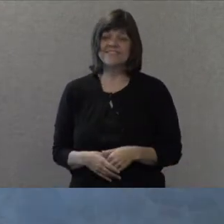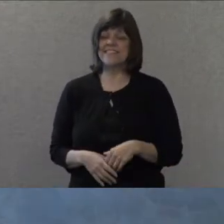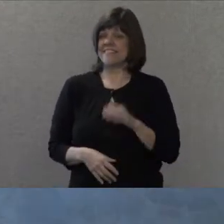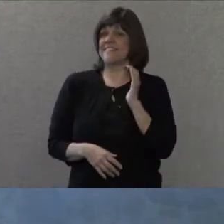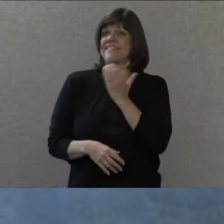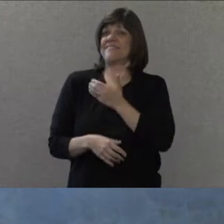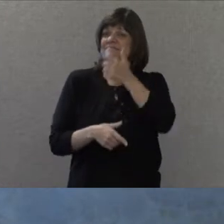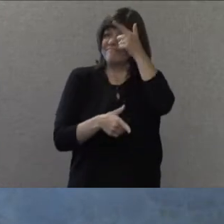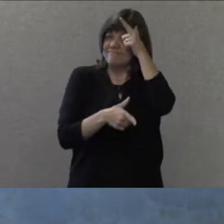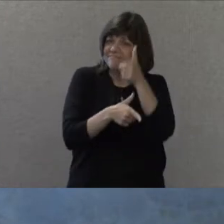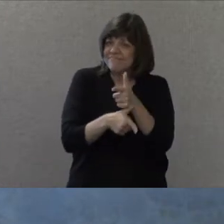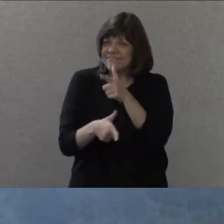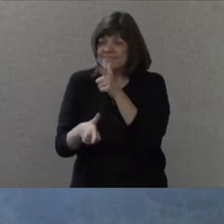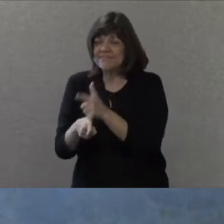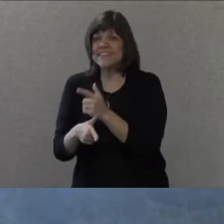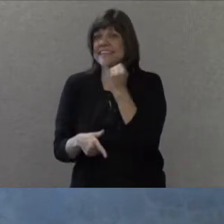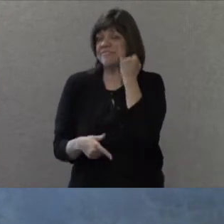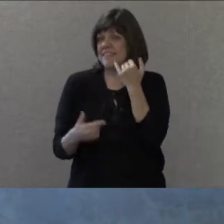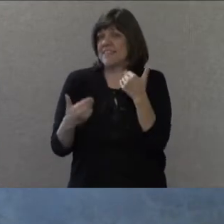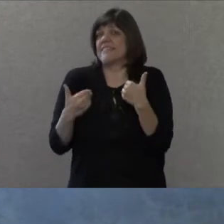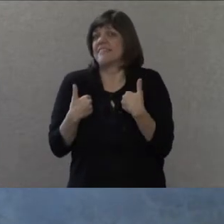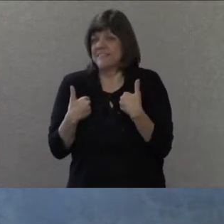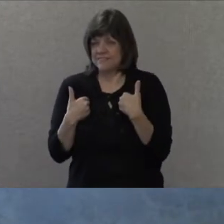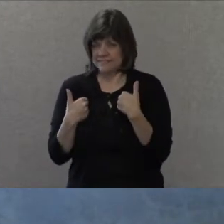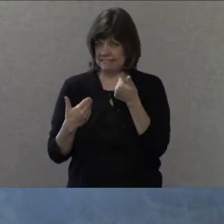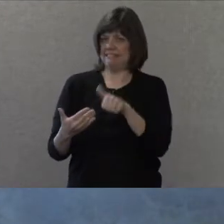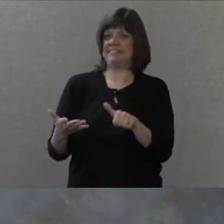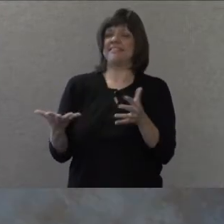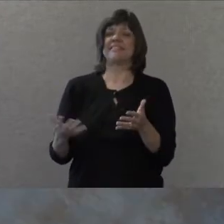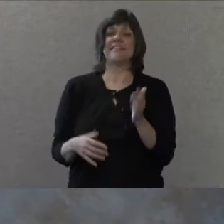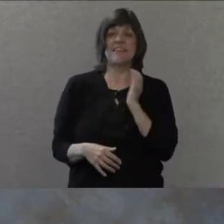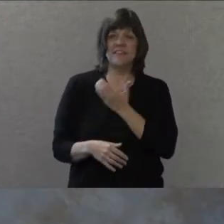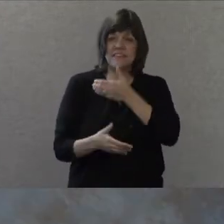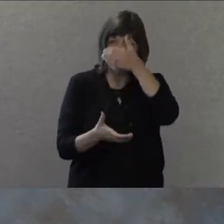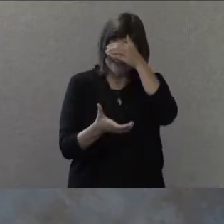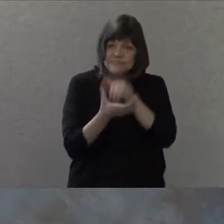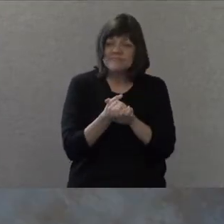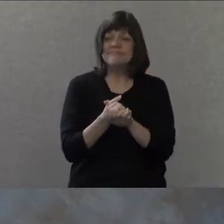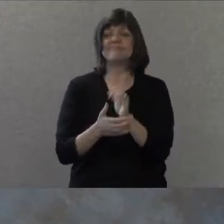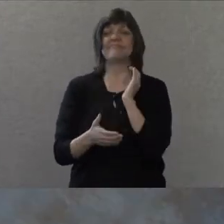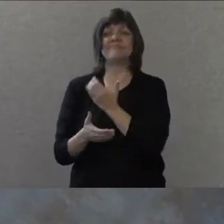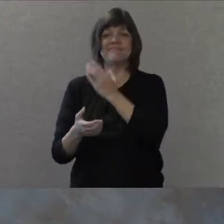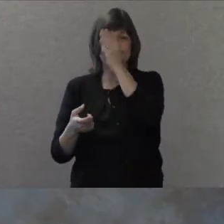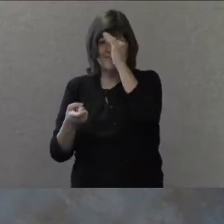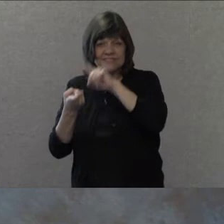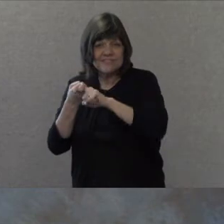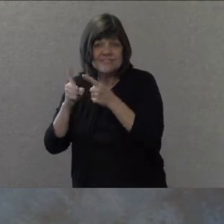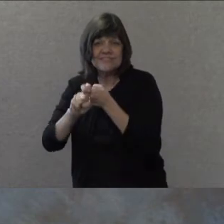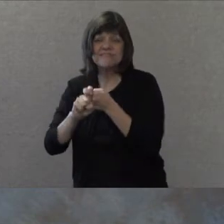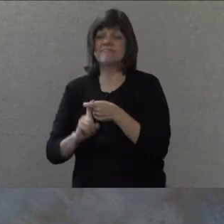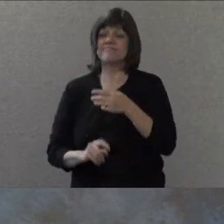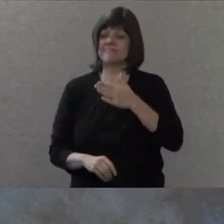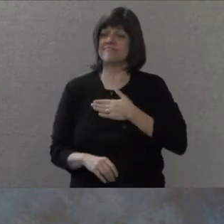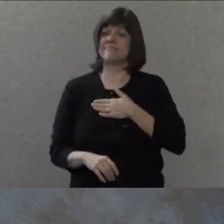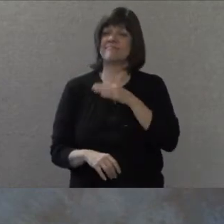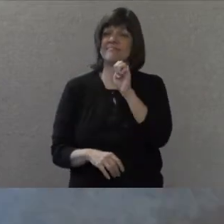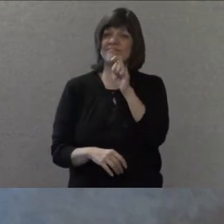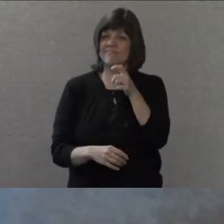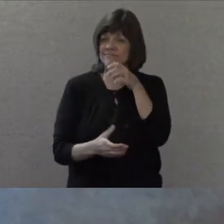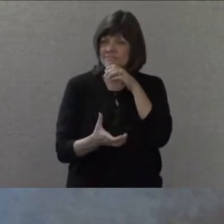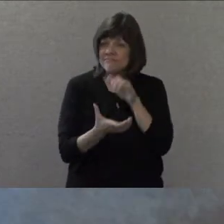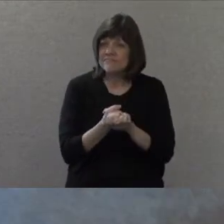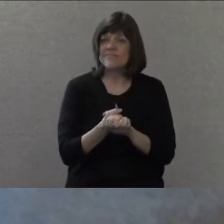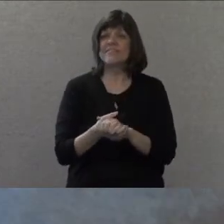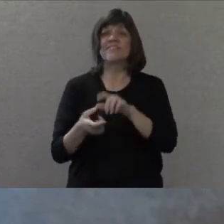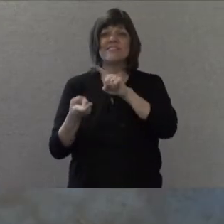Our brothers, sisters, if we have any. Our husbands, our boyfriends.